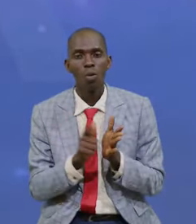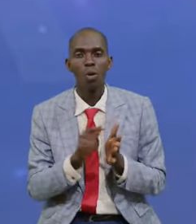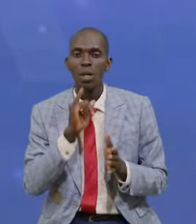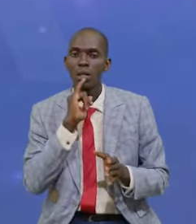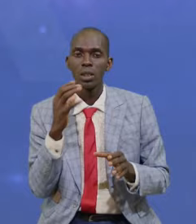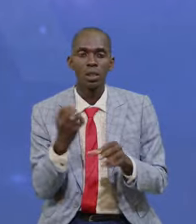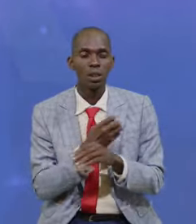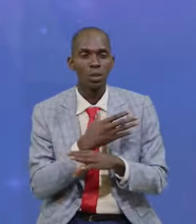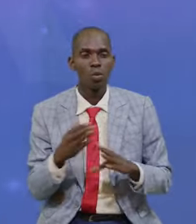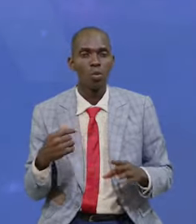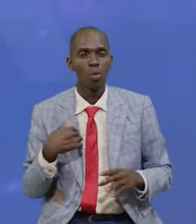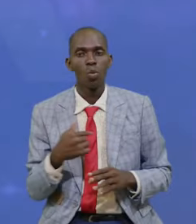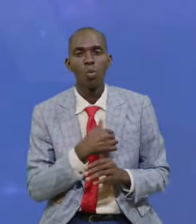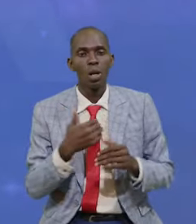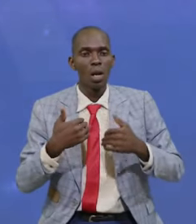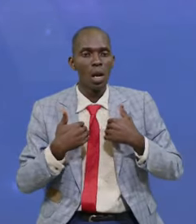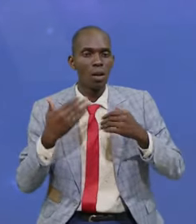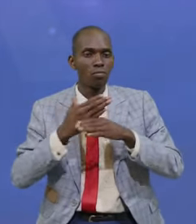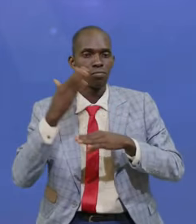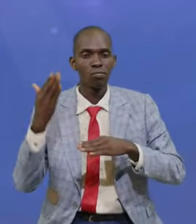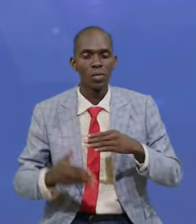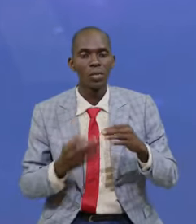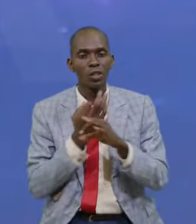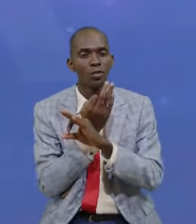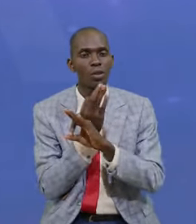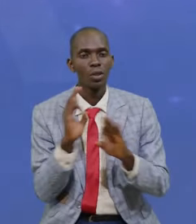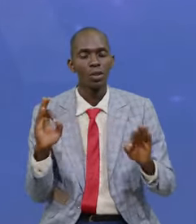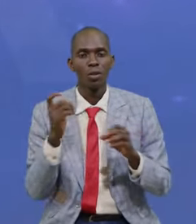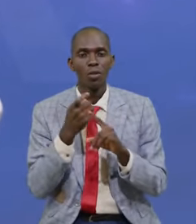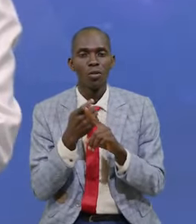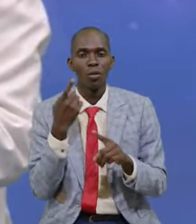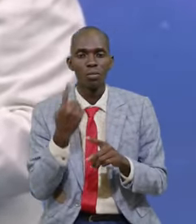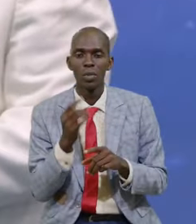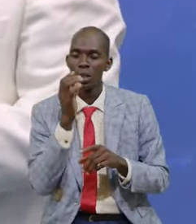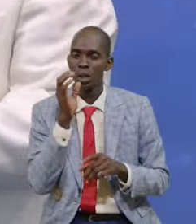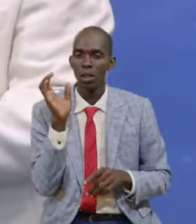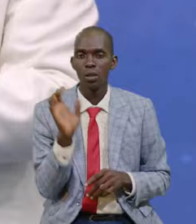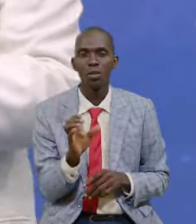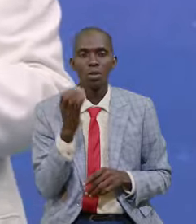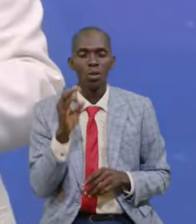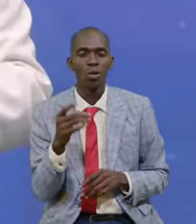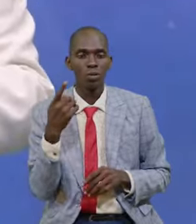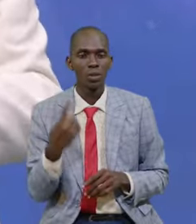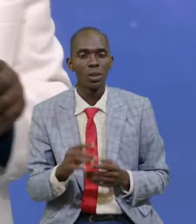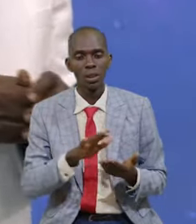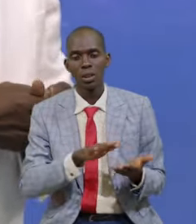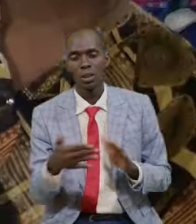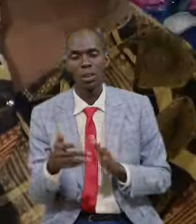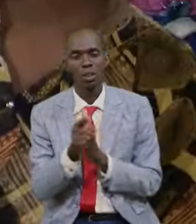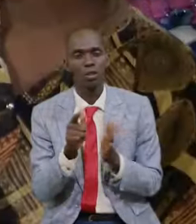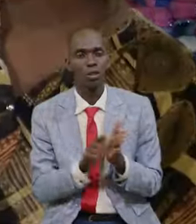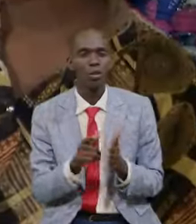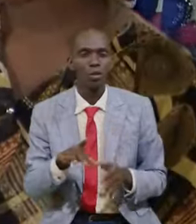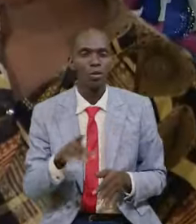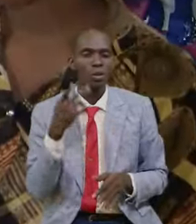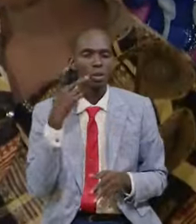we have total freedom from the curse of the dead law. Look at Galatians chapter